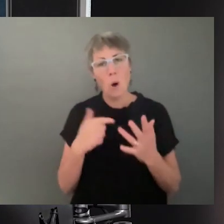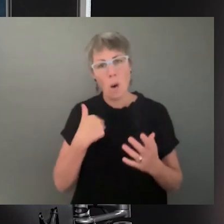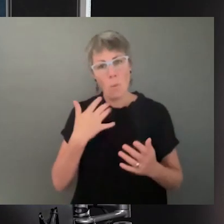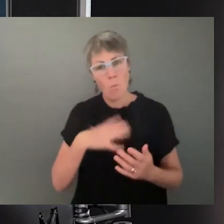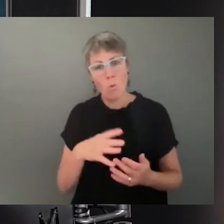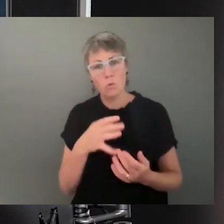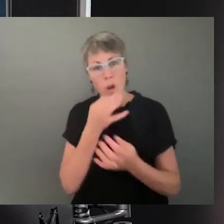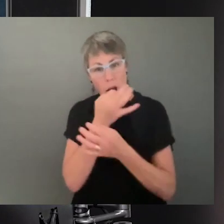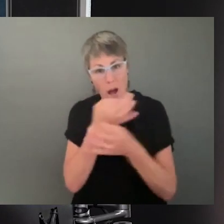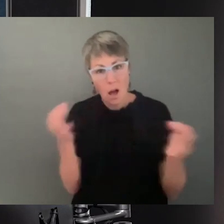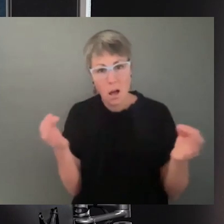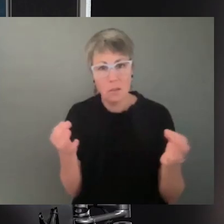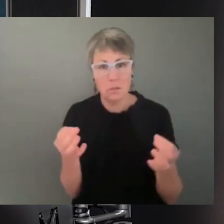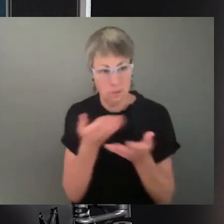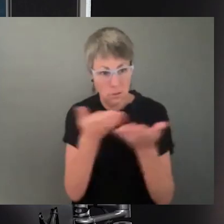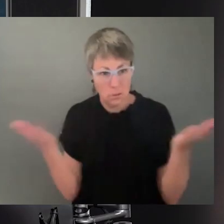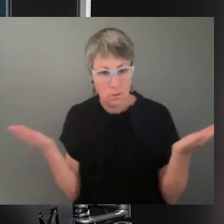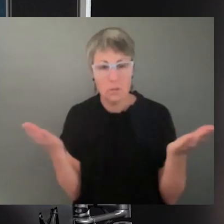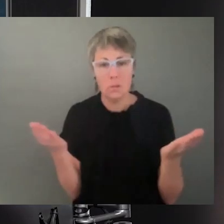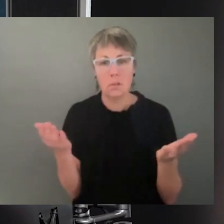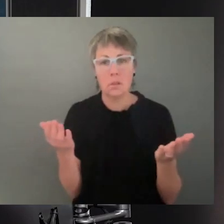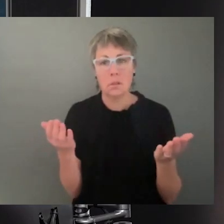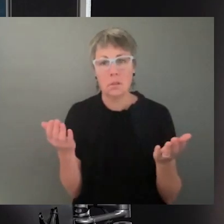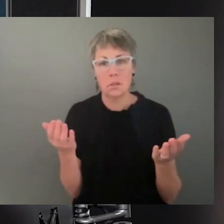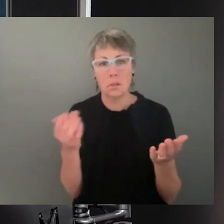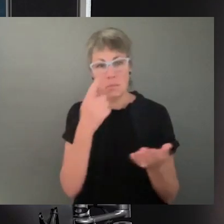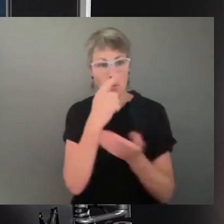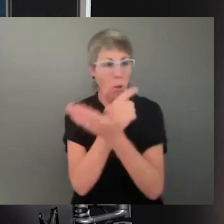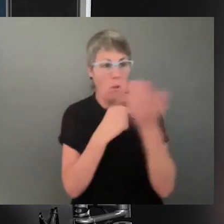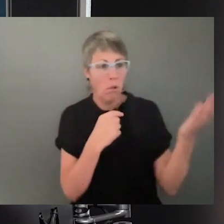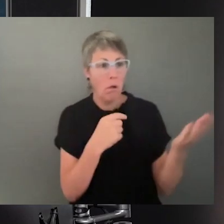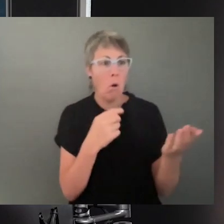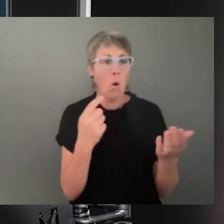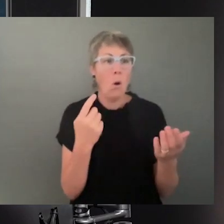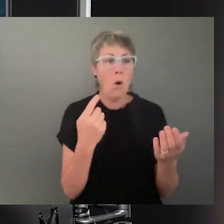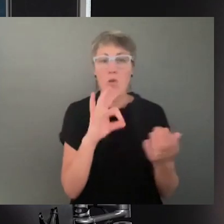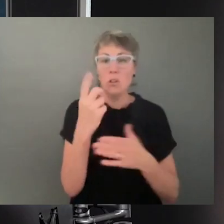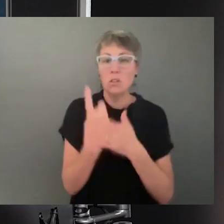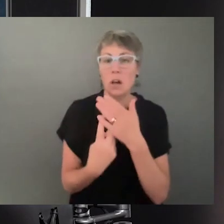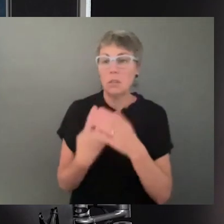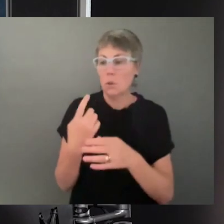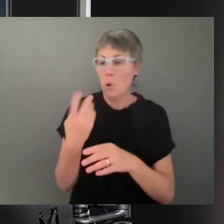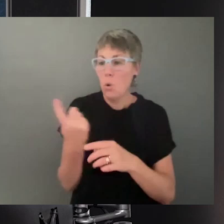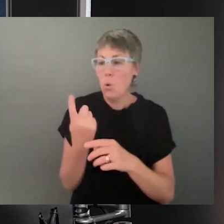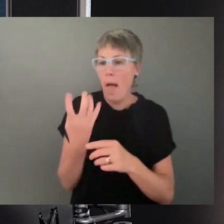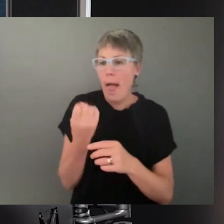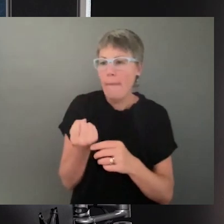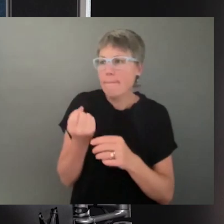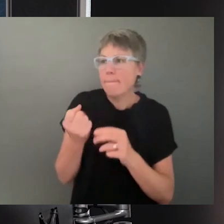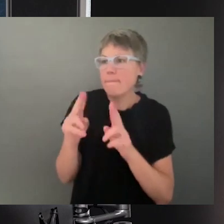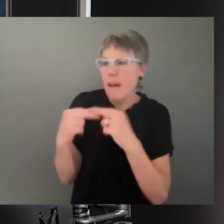program. And one thing that I would love to raise awareness about with the general public, with individuals themselves, and perhaps